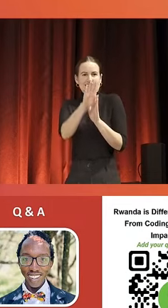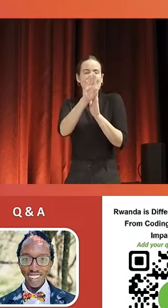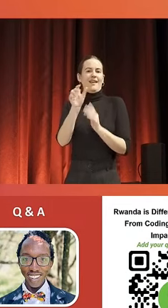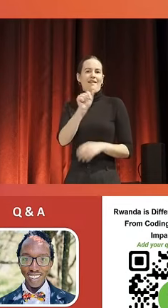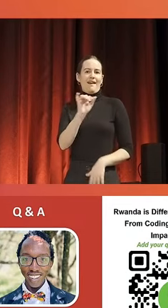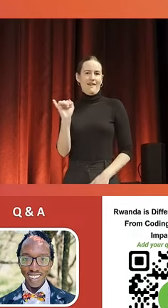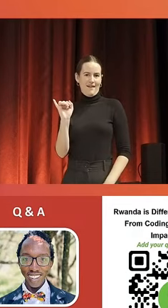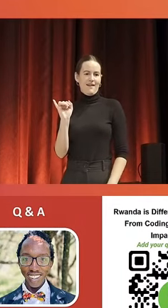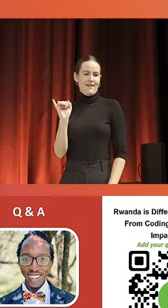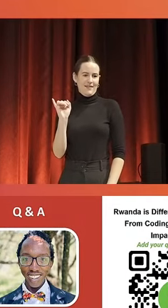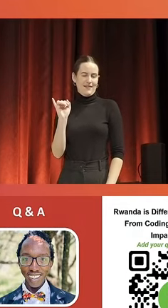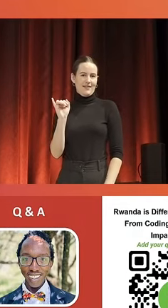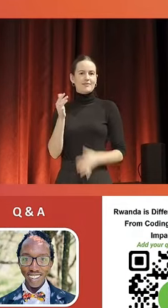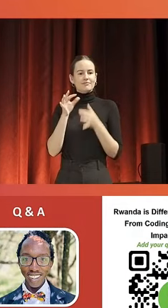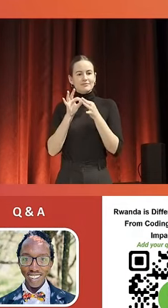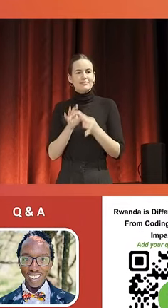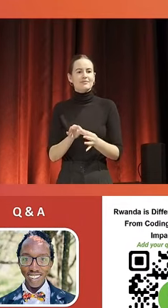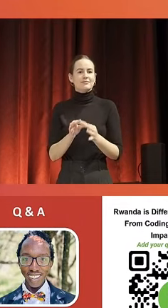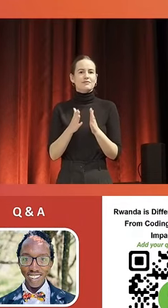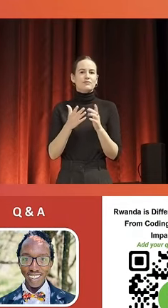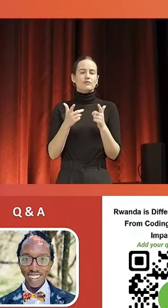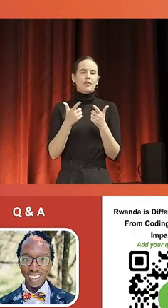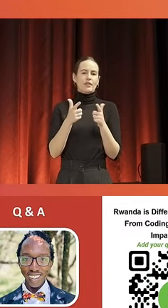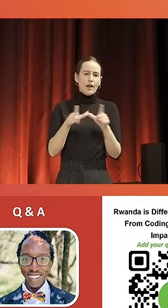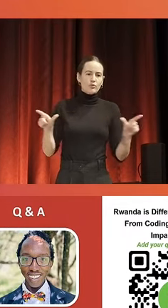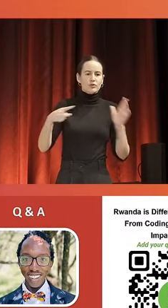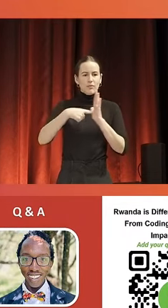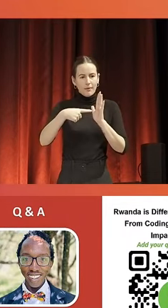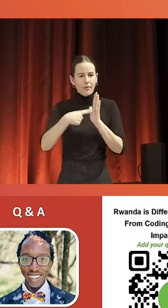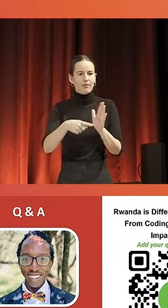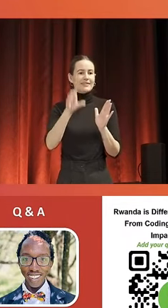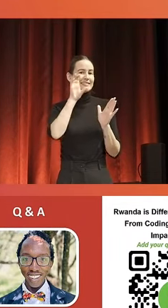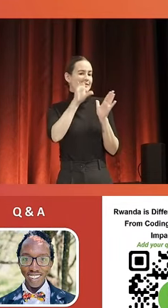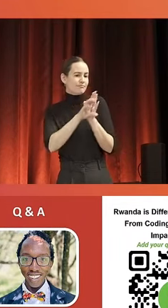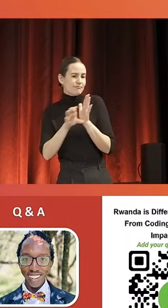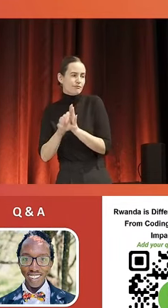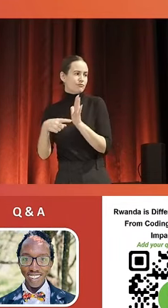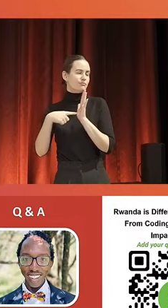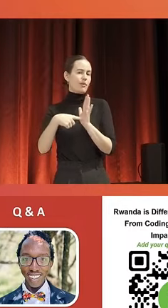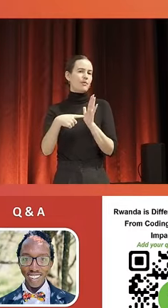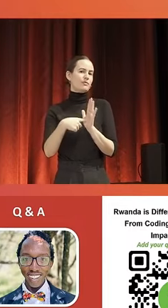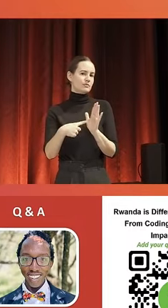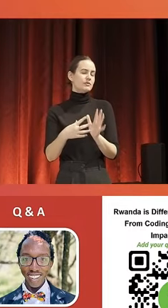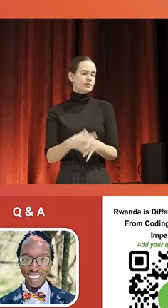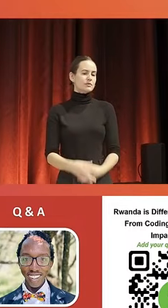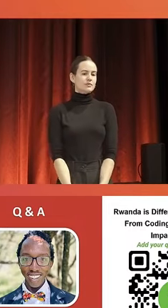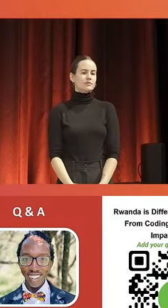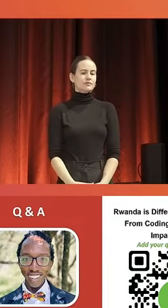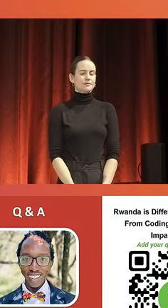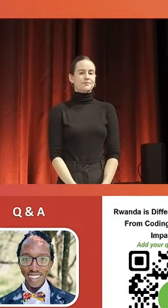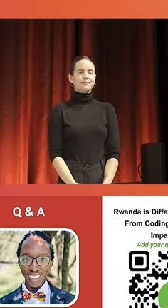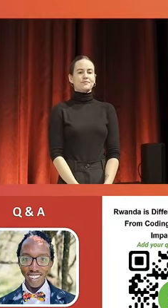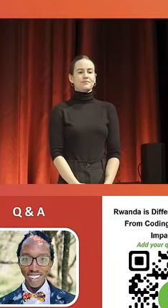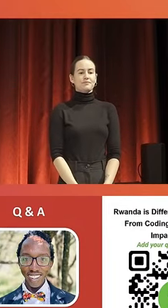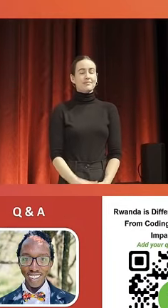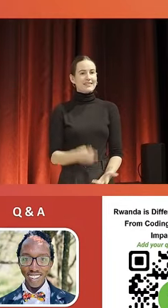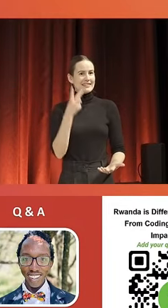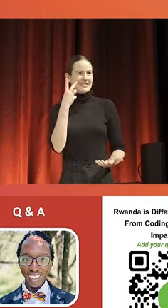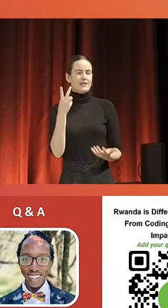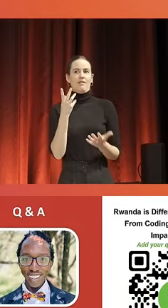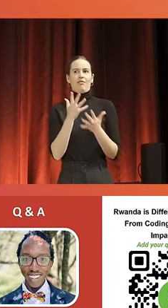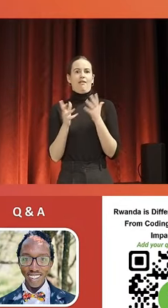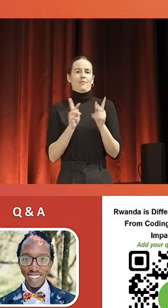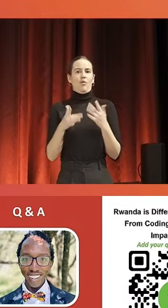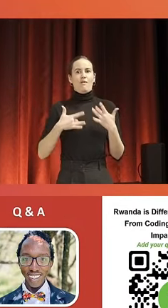models and large image models. While I believe that we have a lot of excitement, and this is